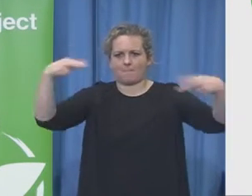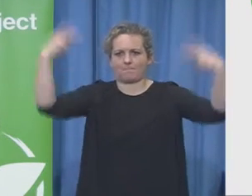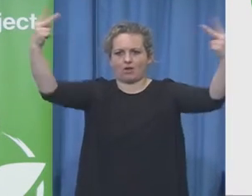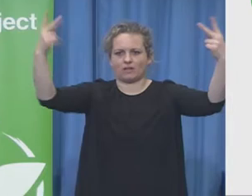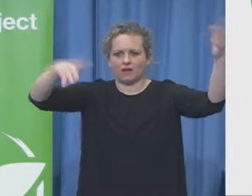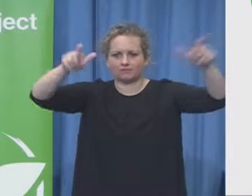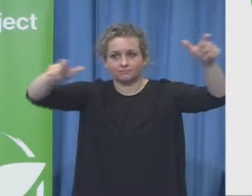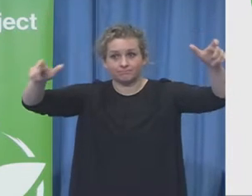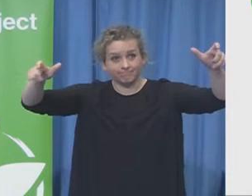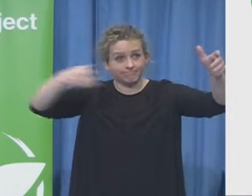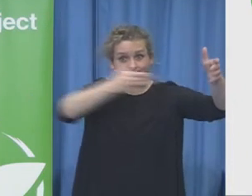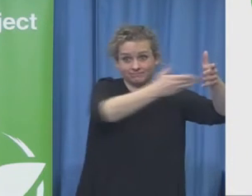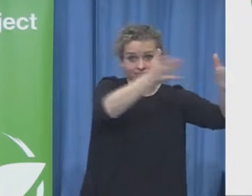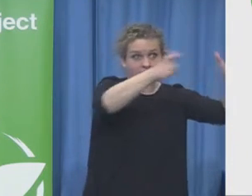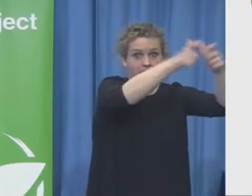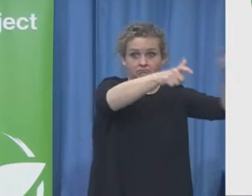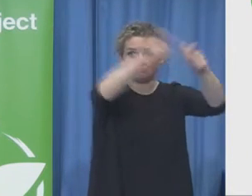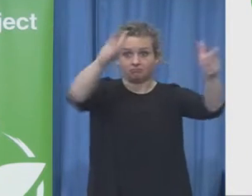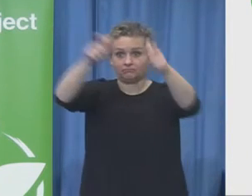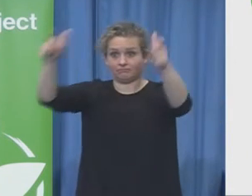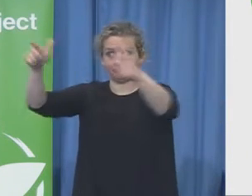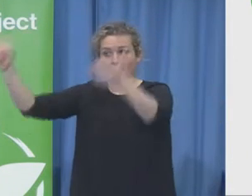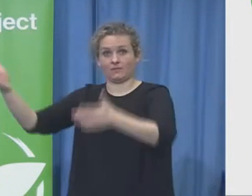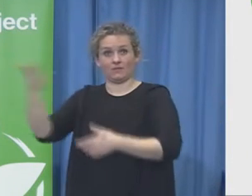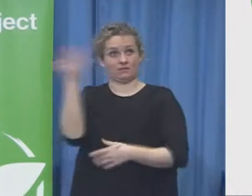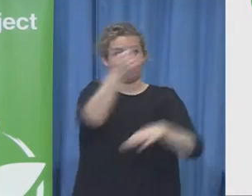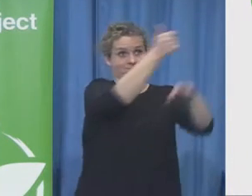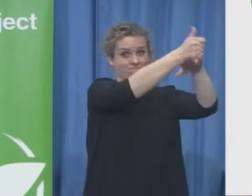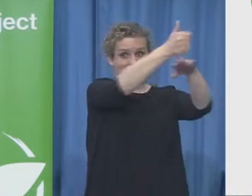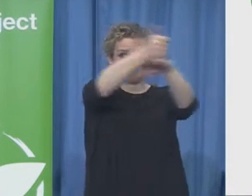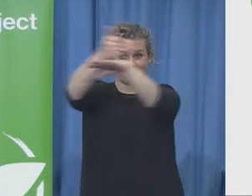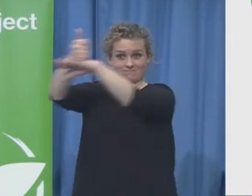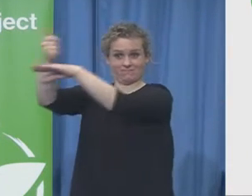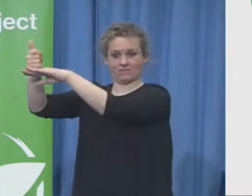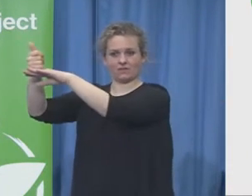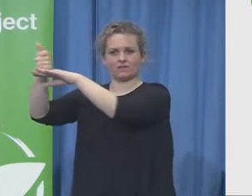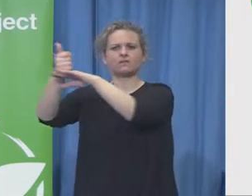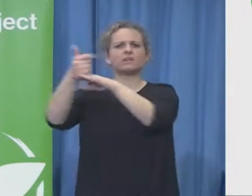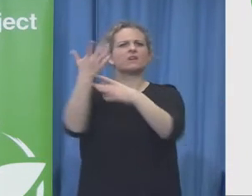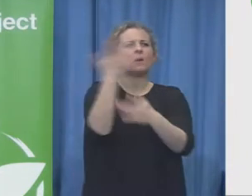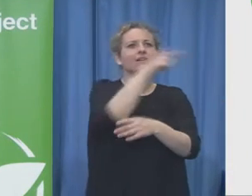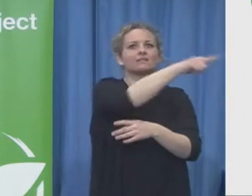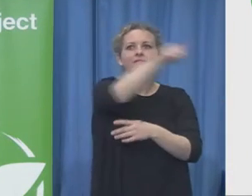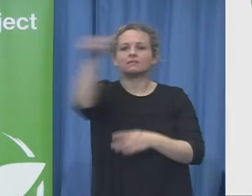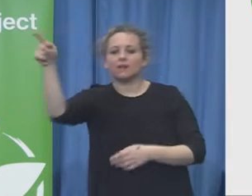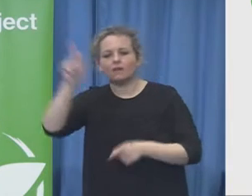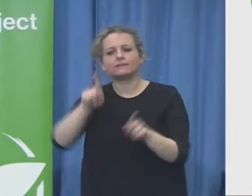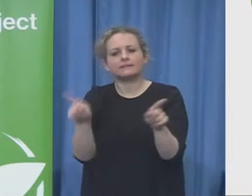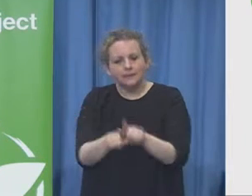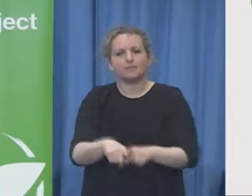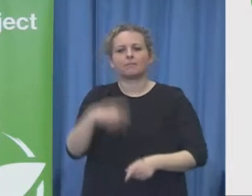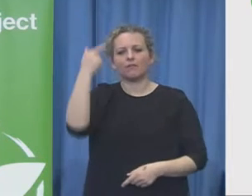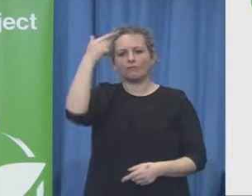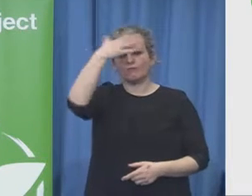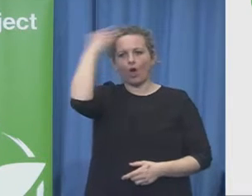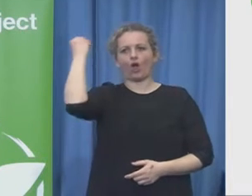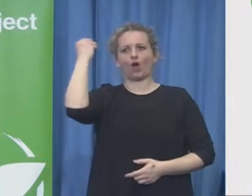the chance or done any kind of inner work. And with inner work, I mean all kinds of